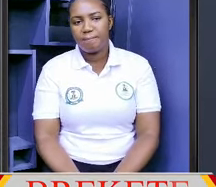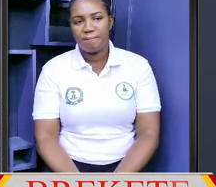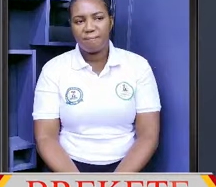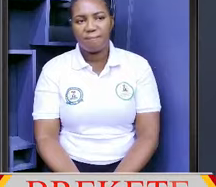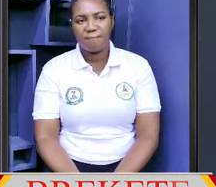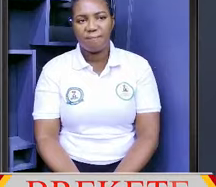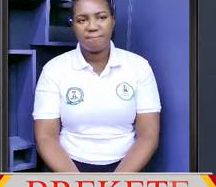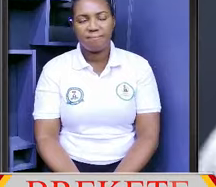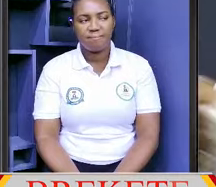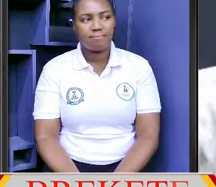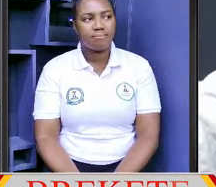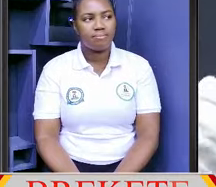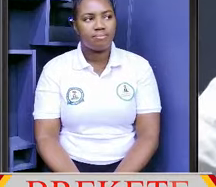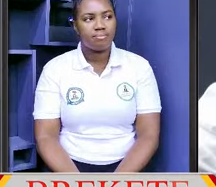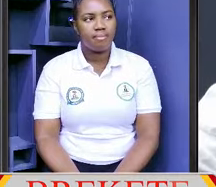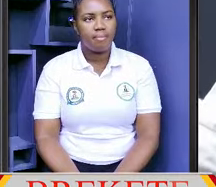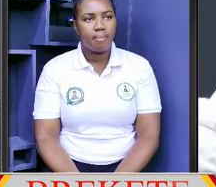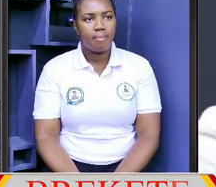Hey.